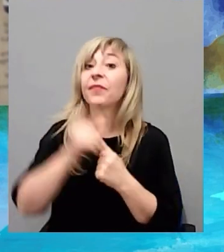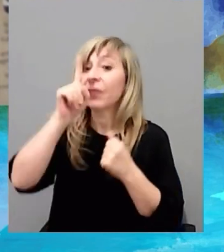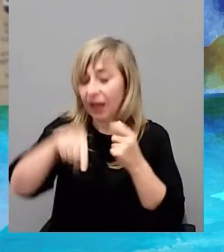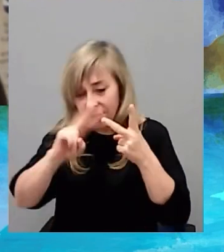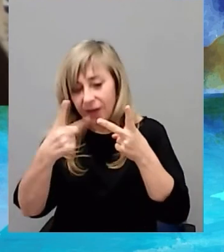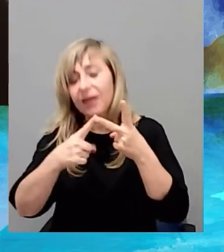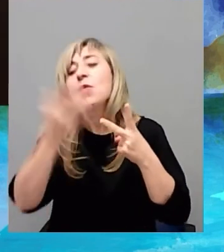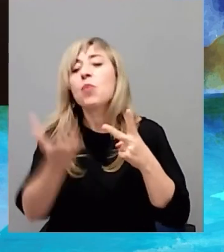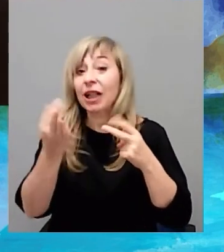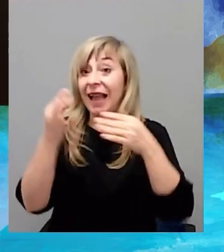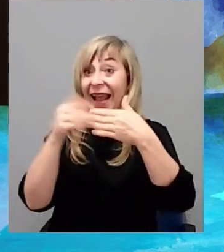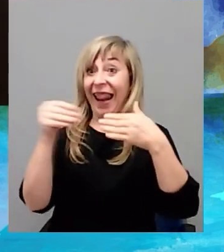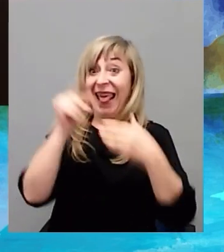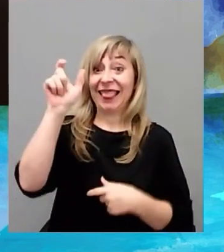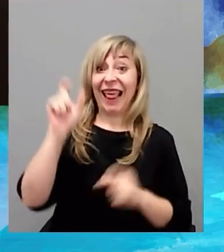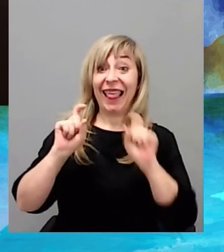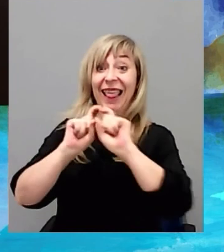and warn